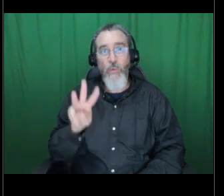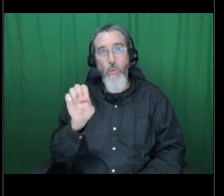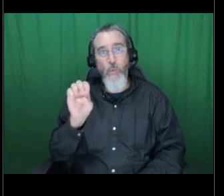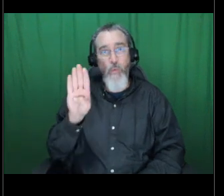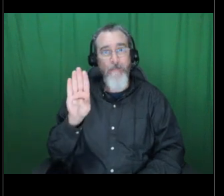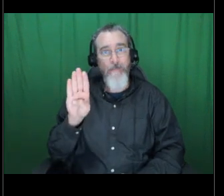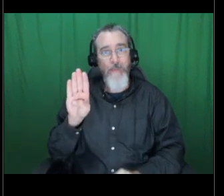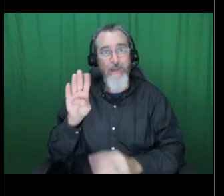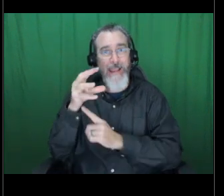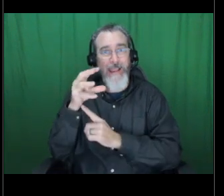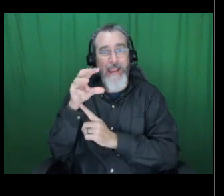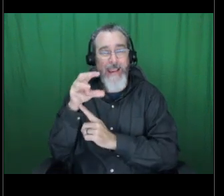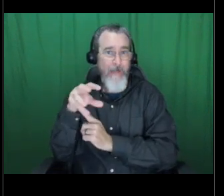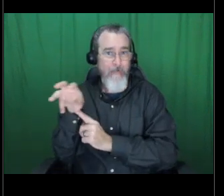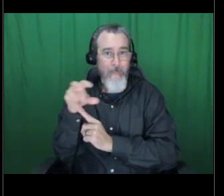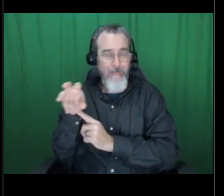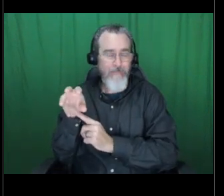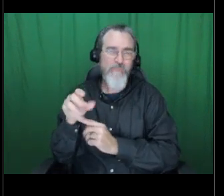be disabled.